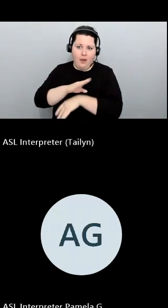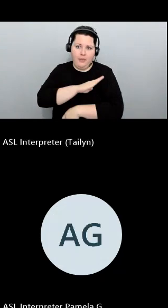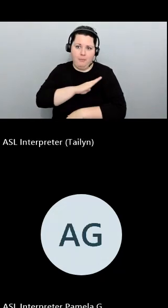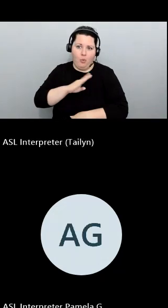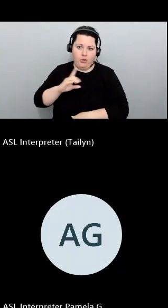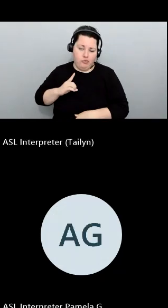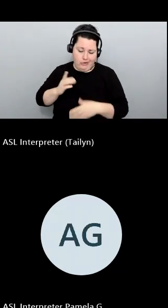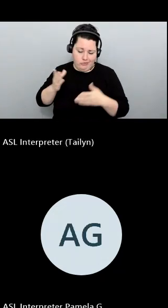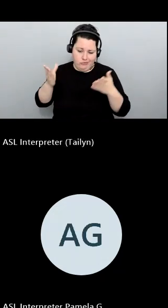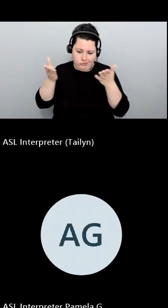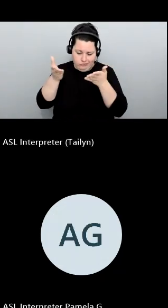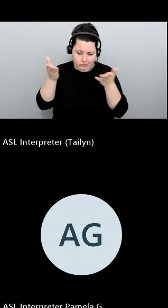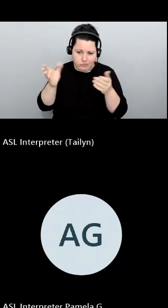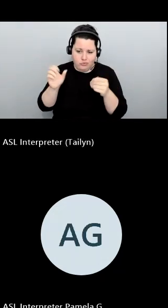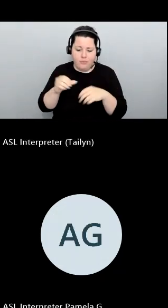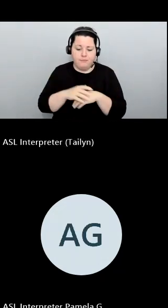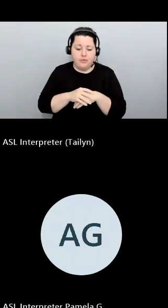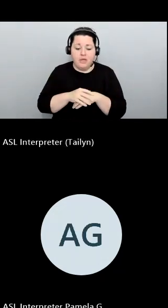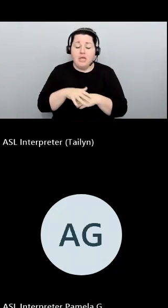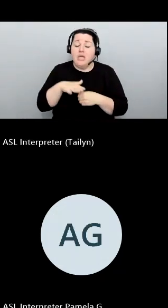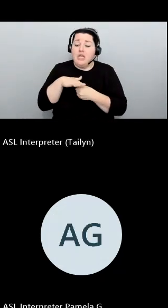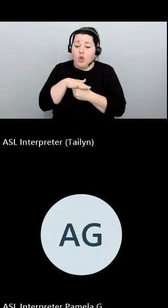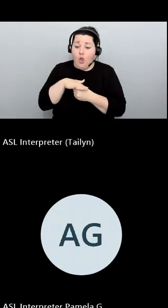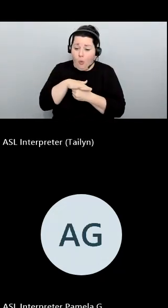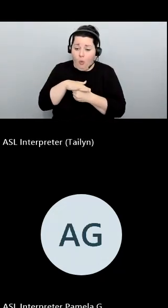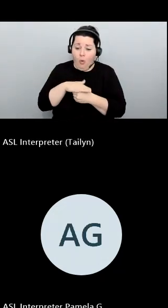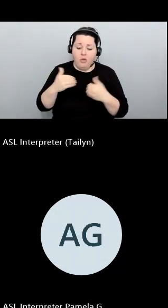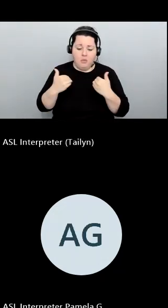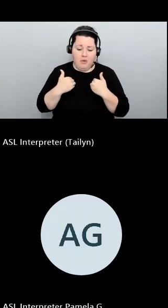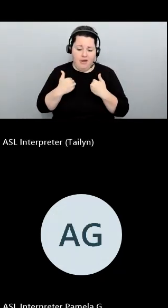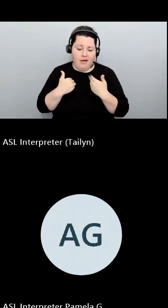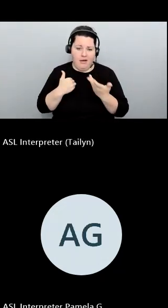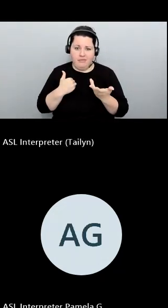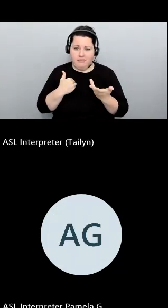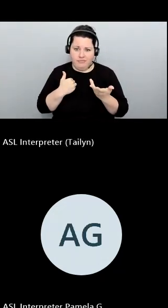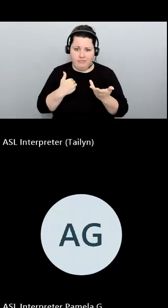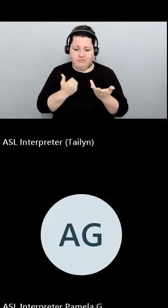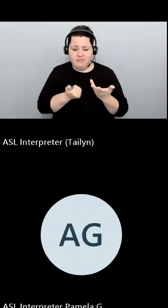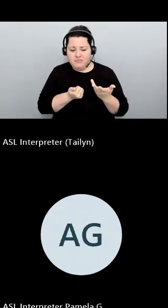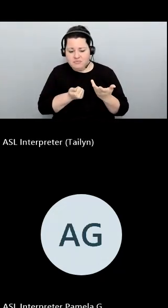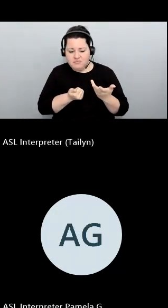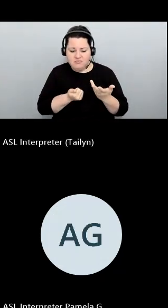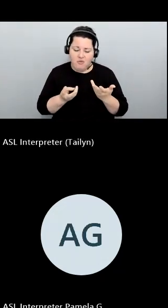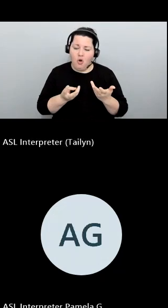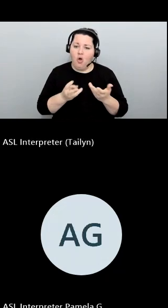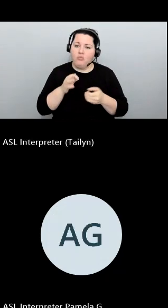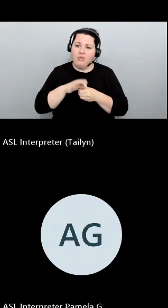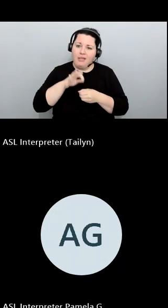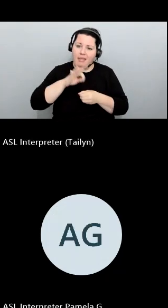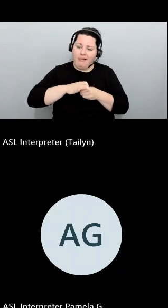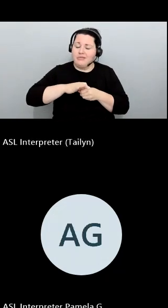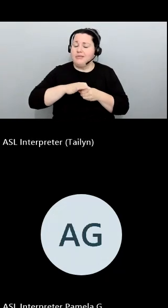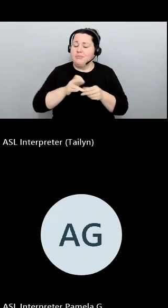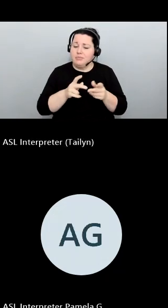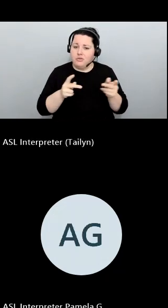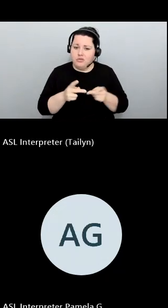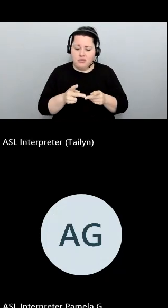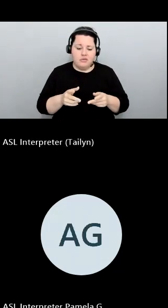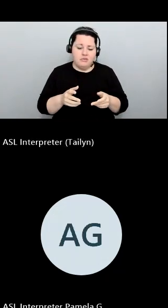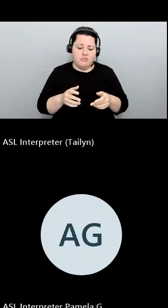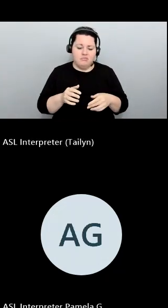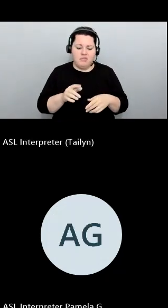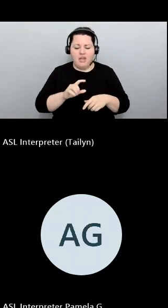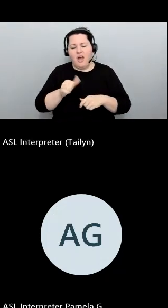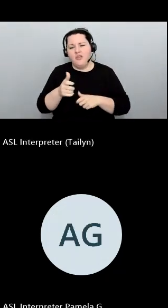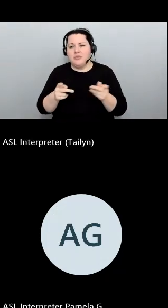directors. Within a local, you've got a number of elected positions and positions that people can kind of